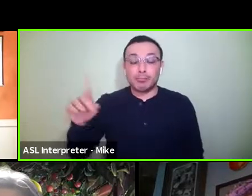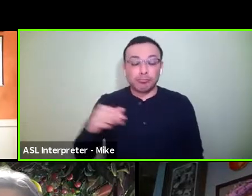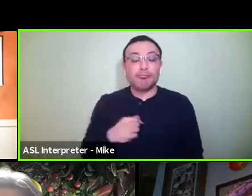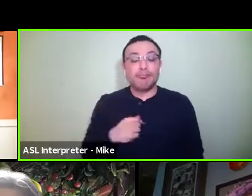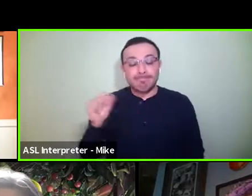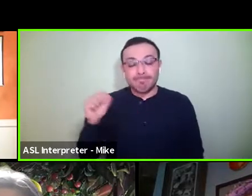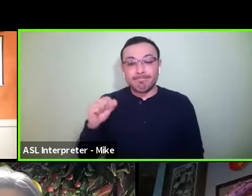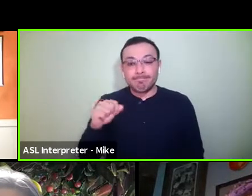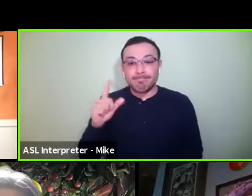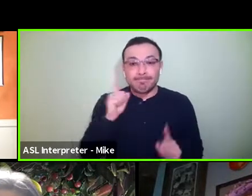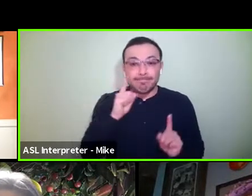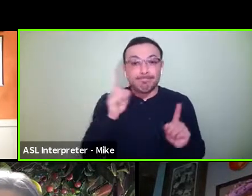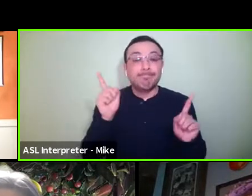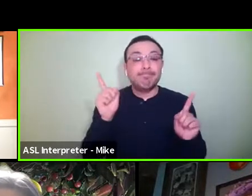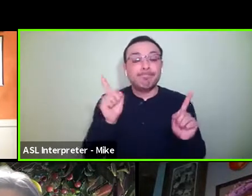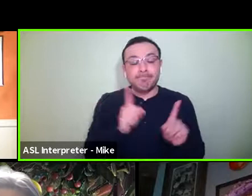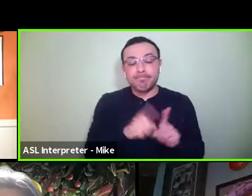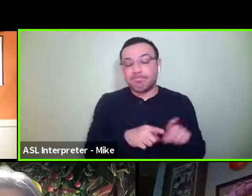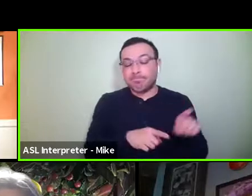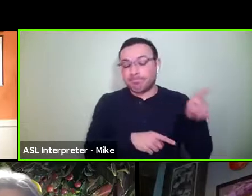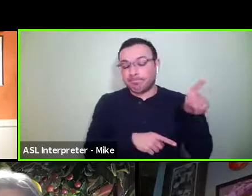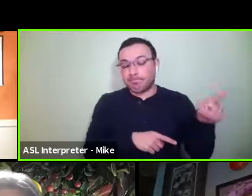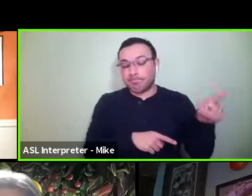about disabilities.